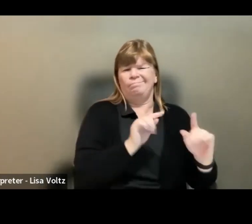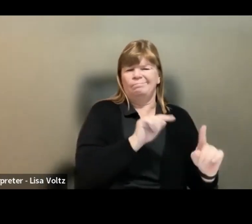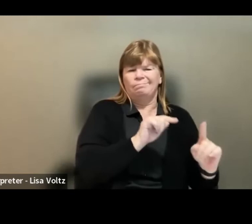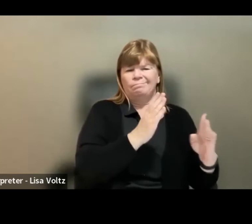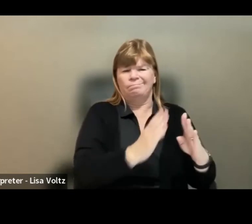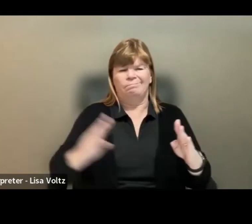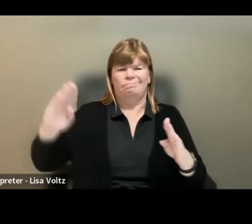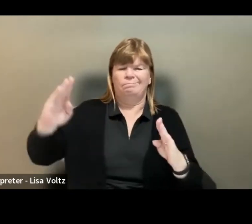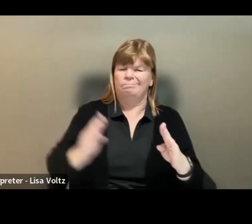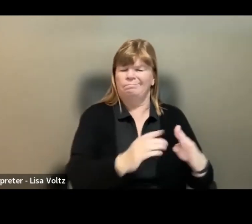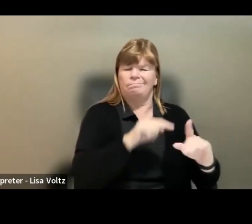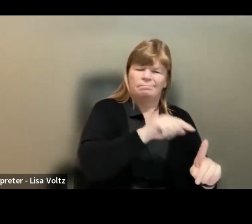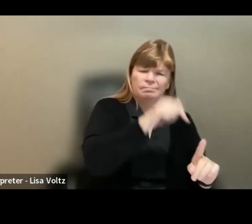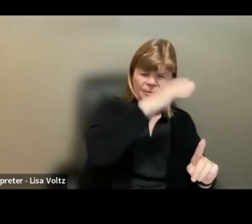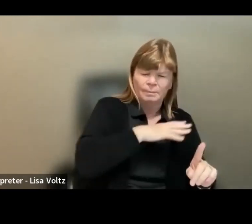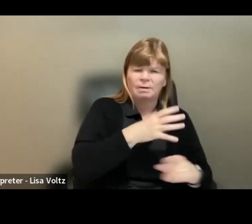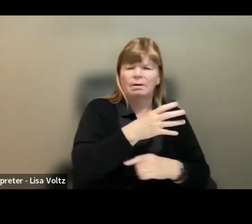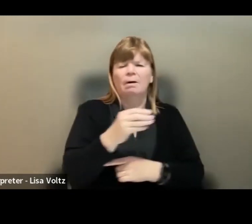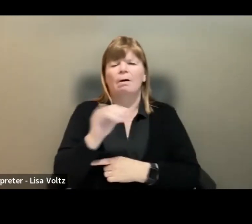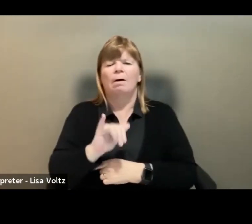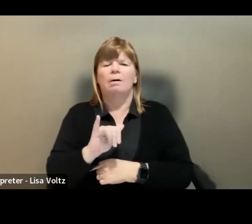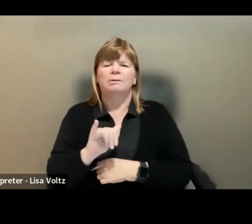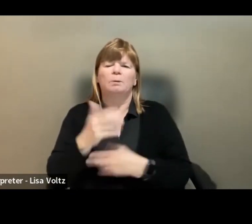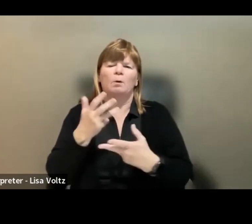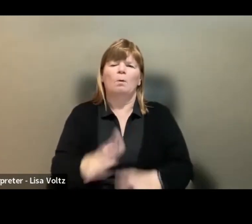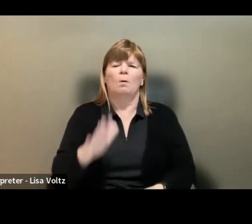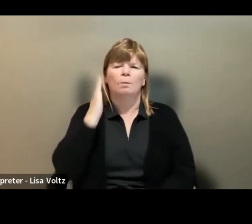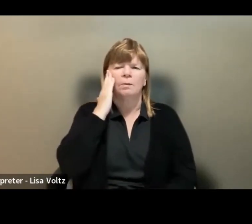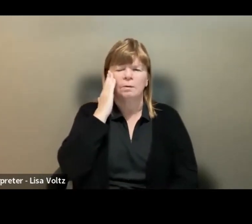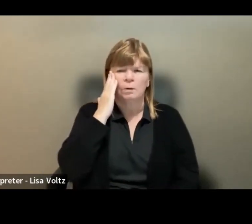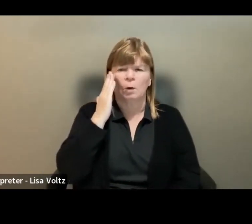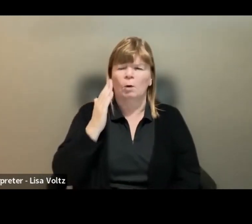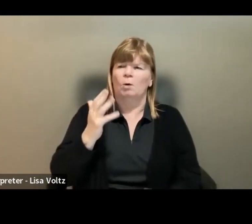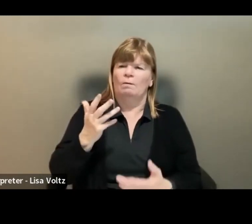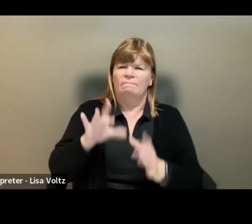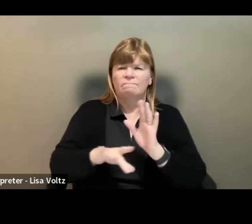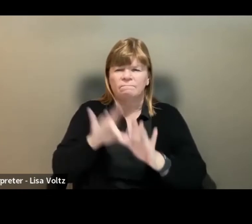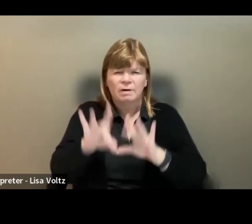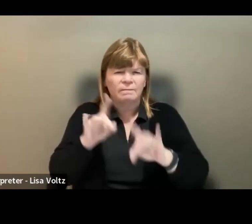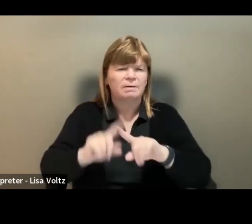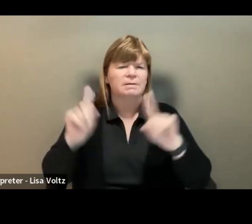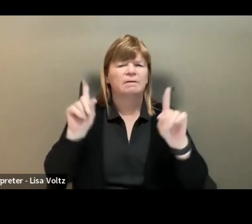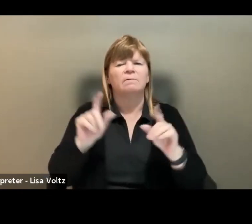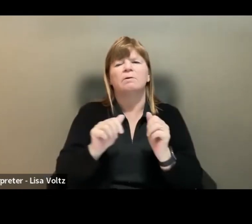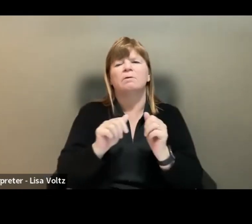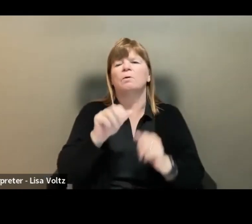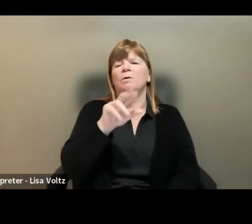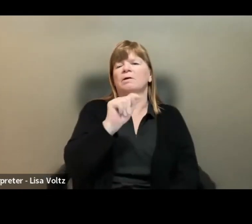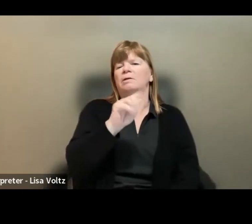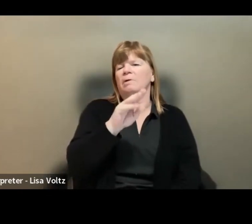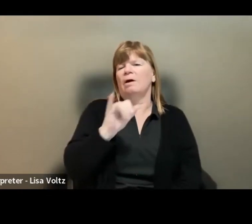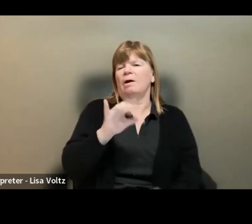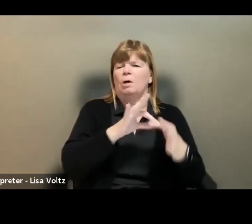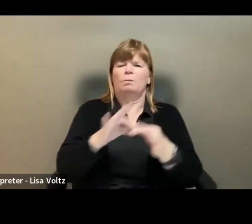spectrum. Also, there are well-known, well-established differences in rates of TBI by race